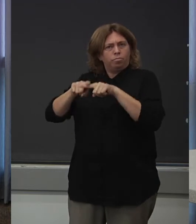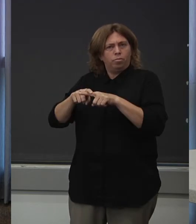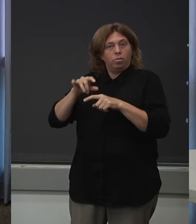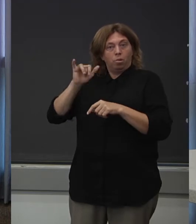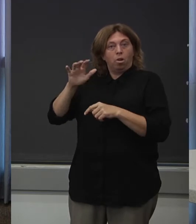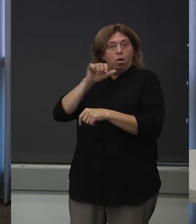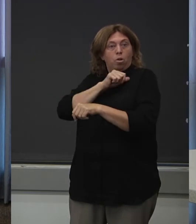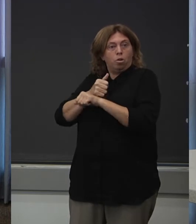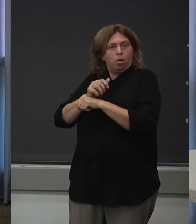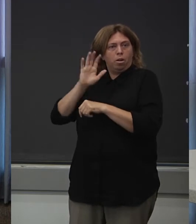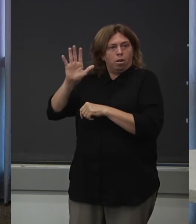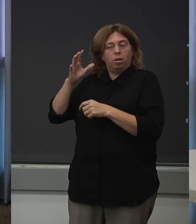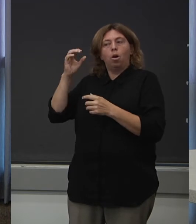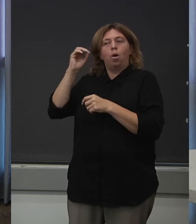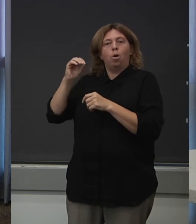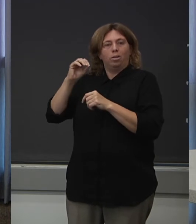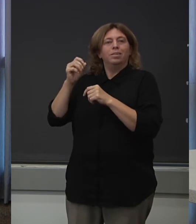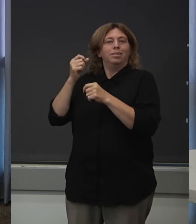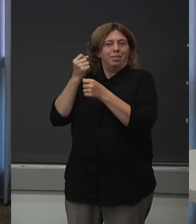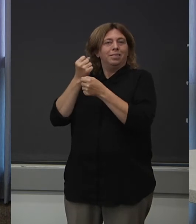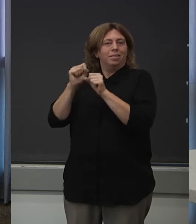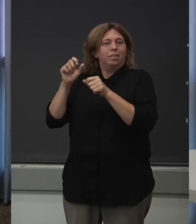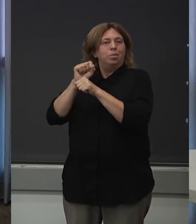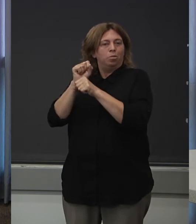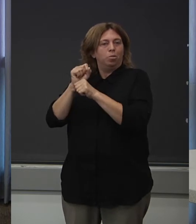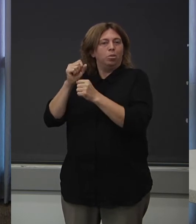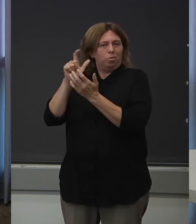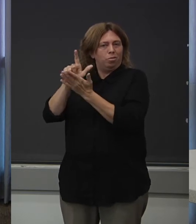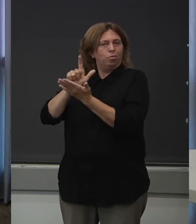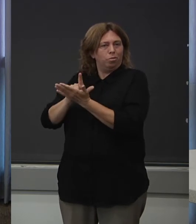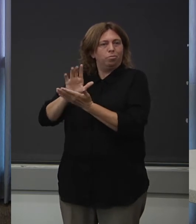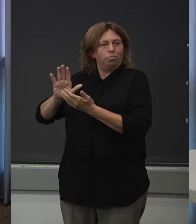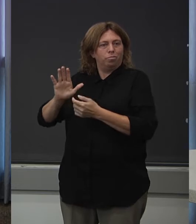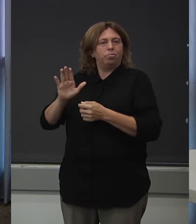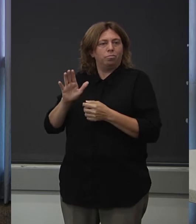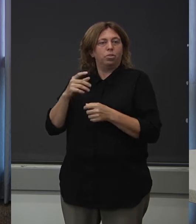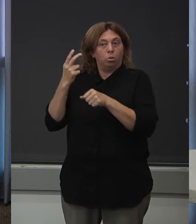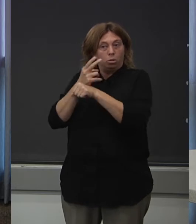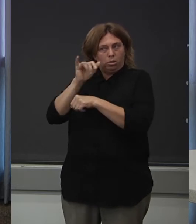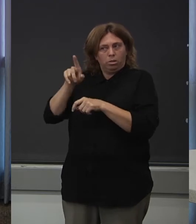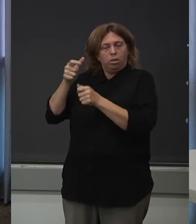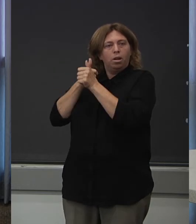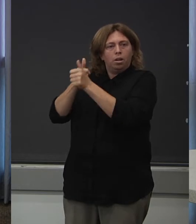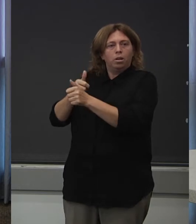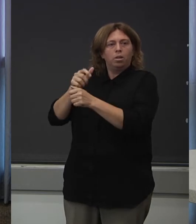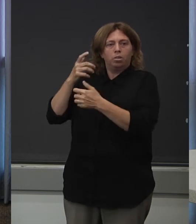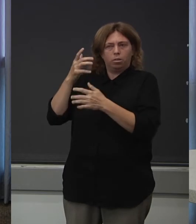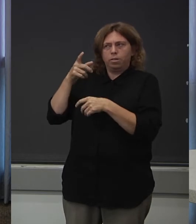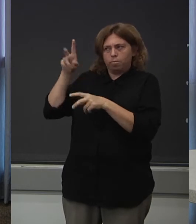And we're really bringing the same tools to bear that we use in any case where we're looking